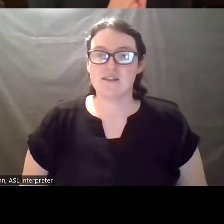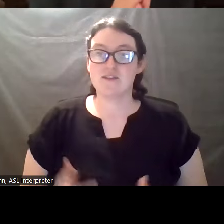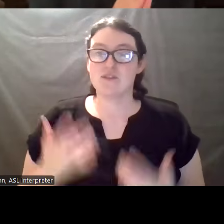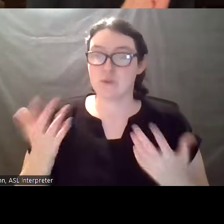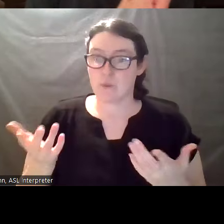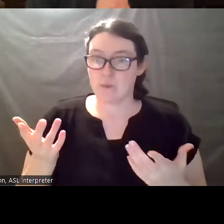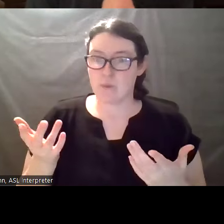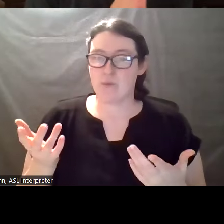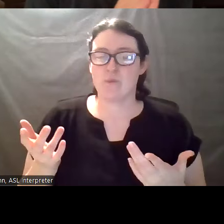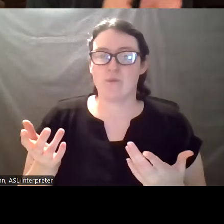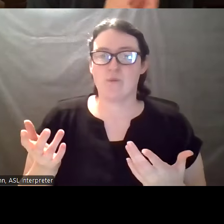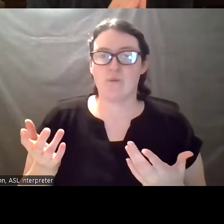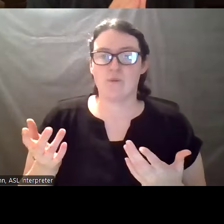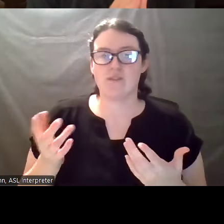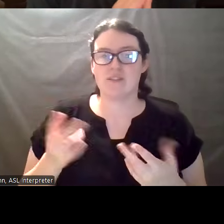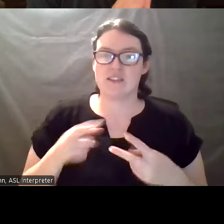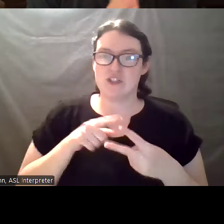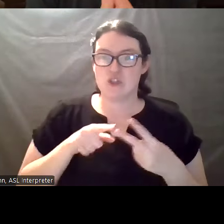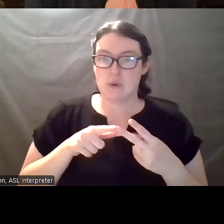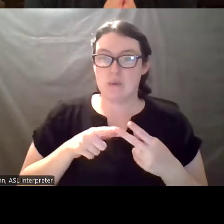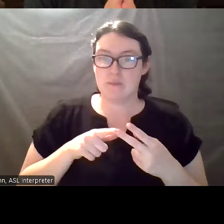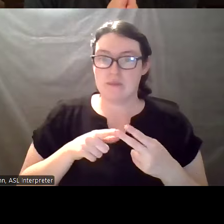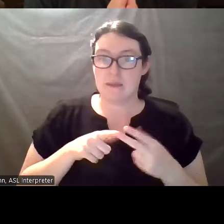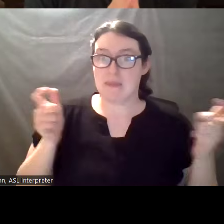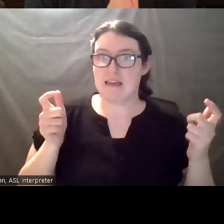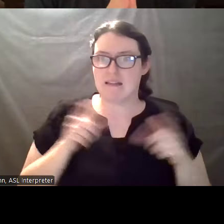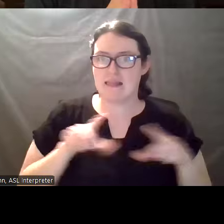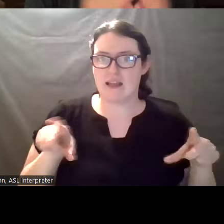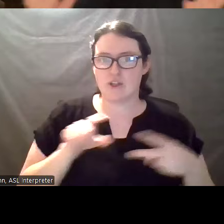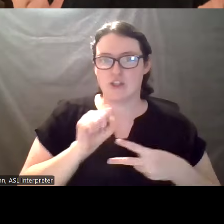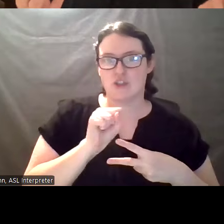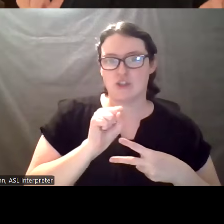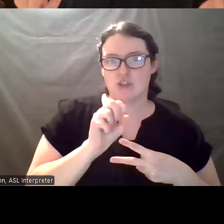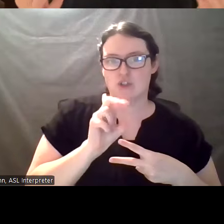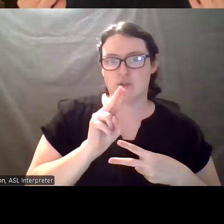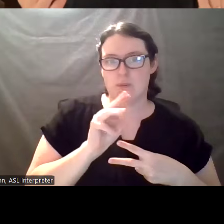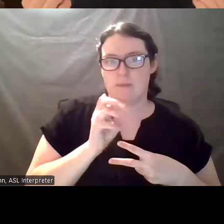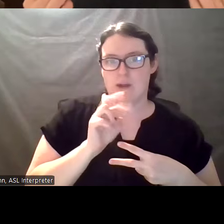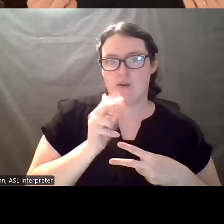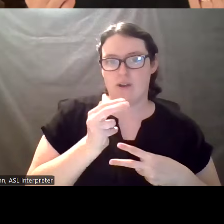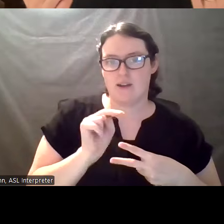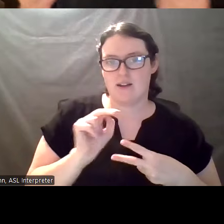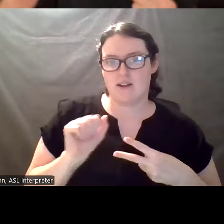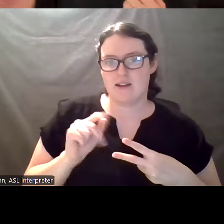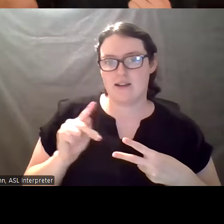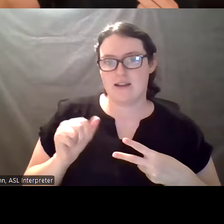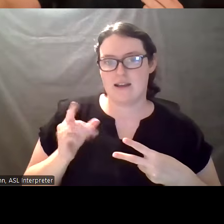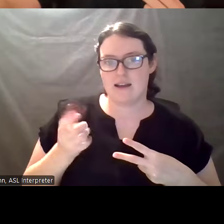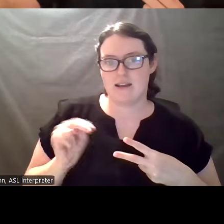so in the two main languages of Mesopotamia, Sumerian and Akkadian, the basic words for beer were kash and